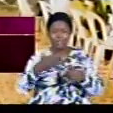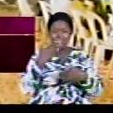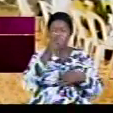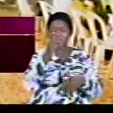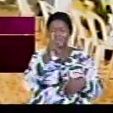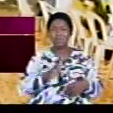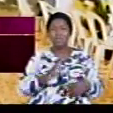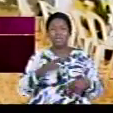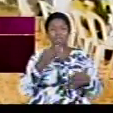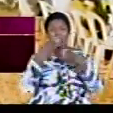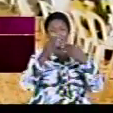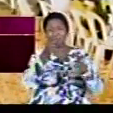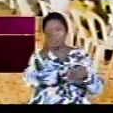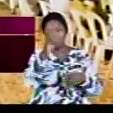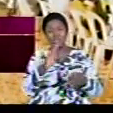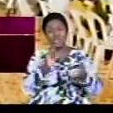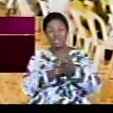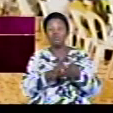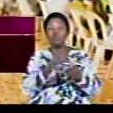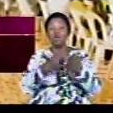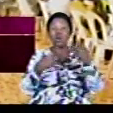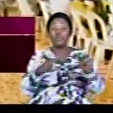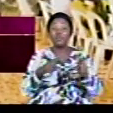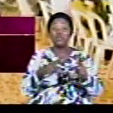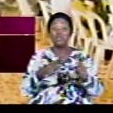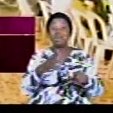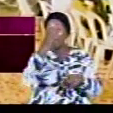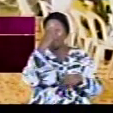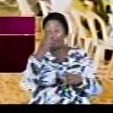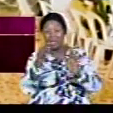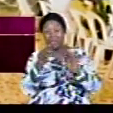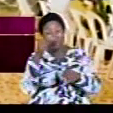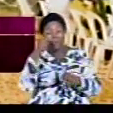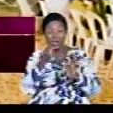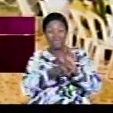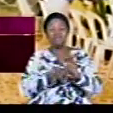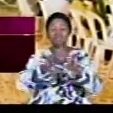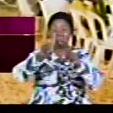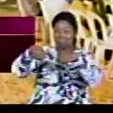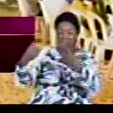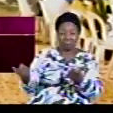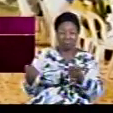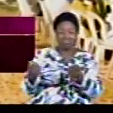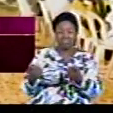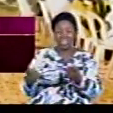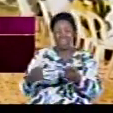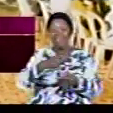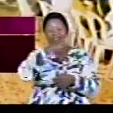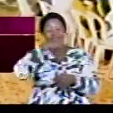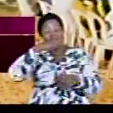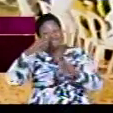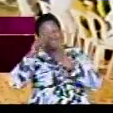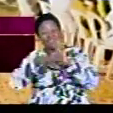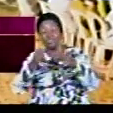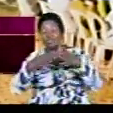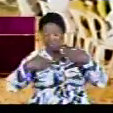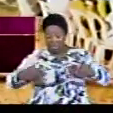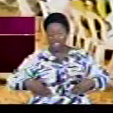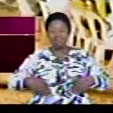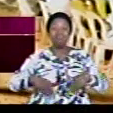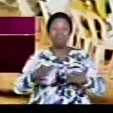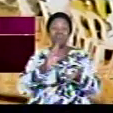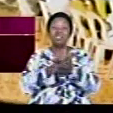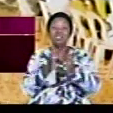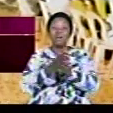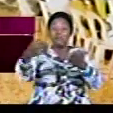got her healing. What are you expecting? What are you looking forward to? This is the point where you put in there and you believe in